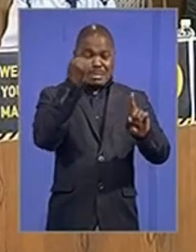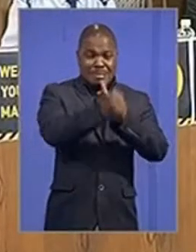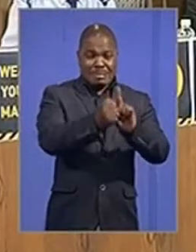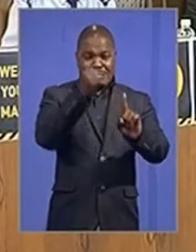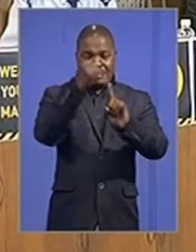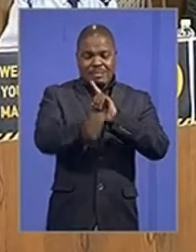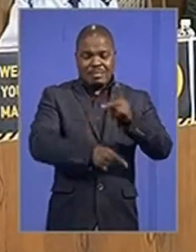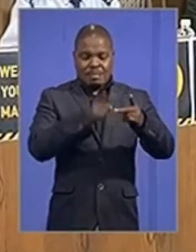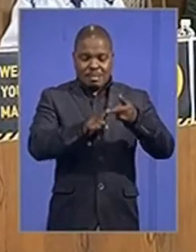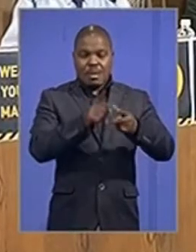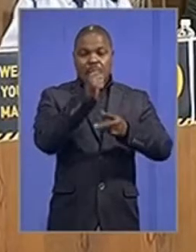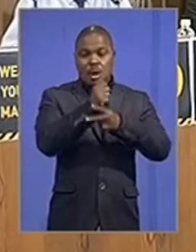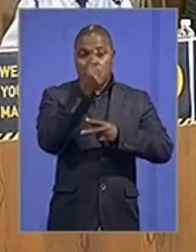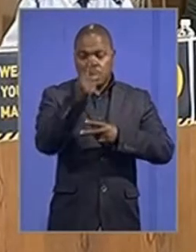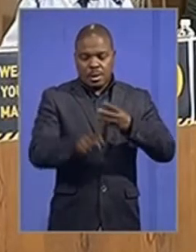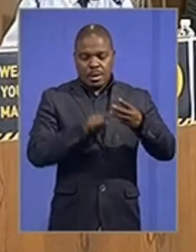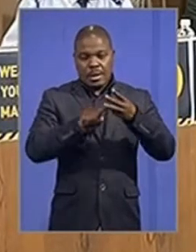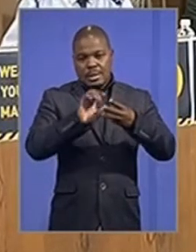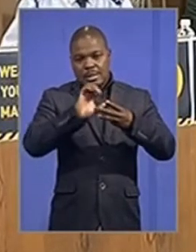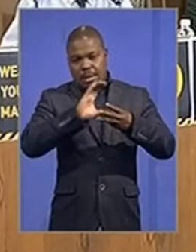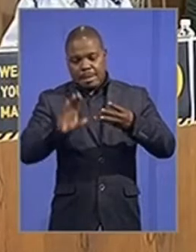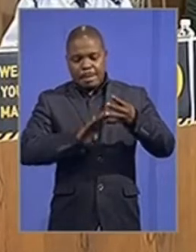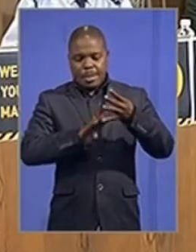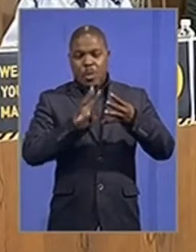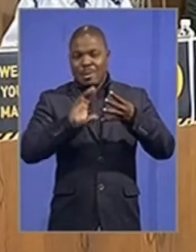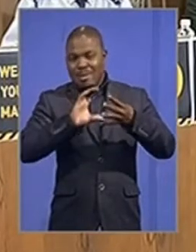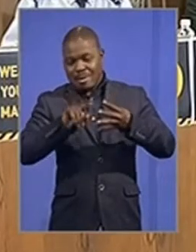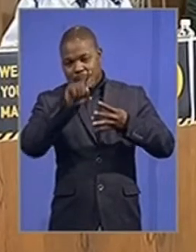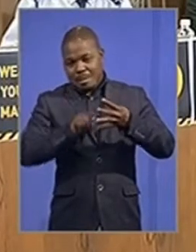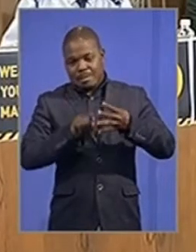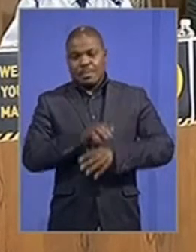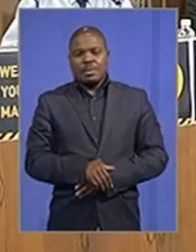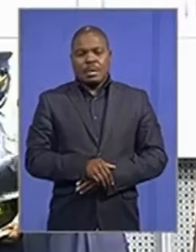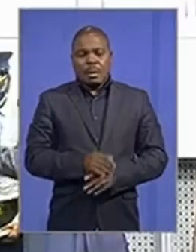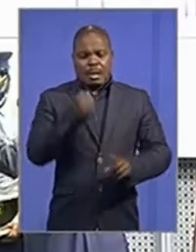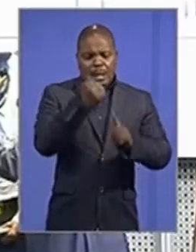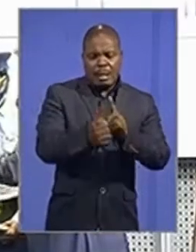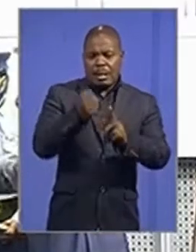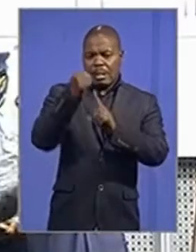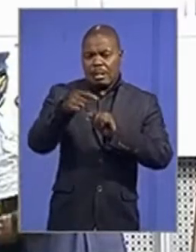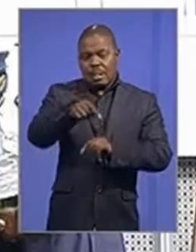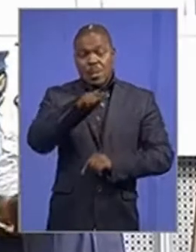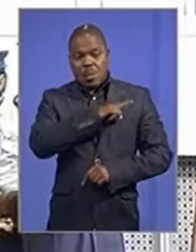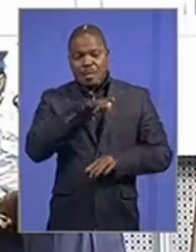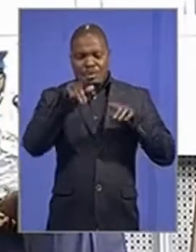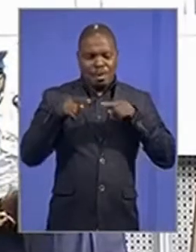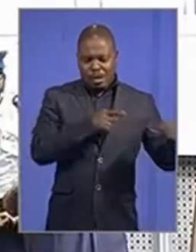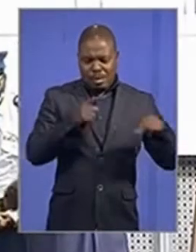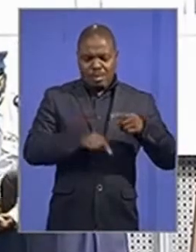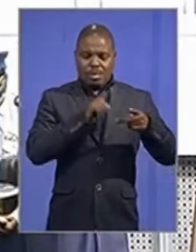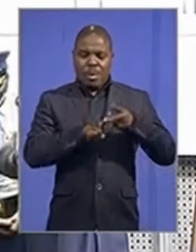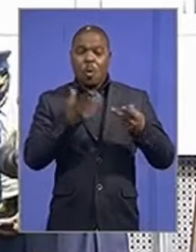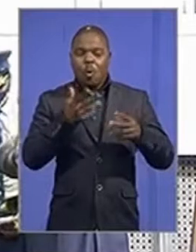dipolao go latele Gauteng, Eastern Cape le Western Cape. Dipolao tseno ke ka ntlha ya dingangisano kgotsa